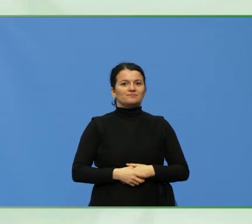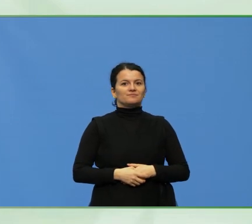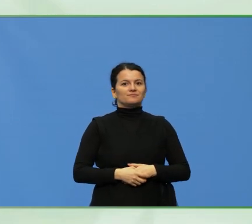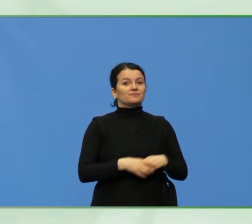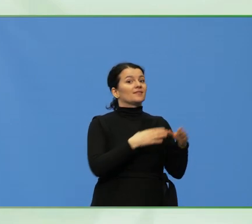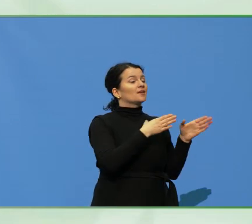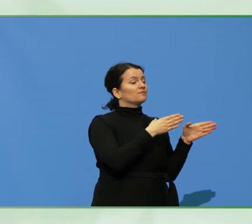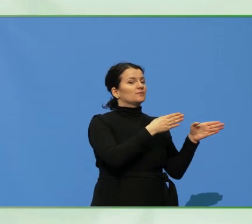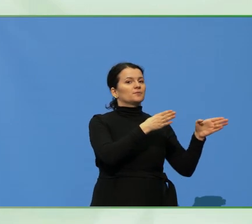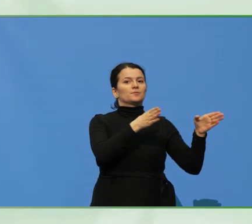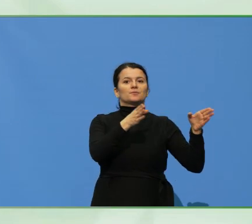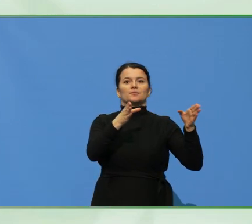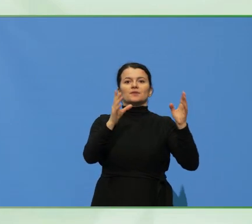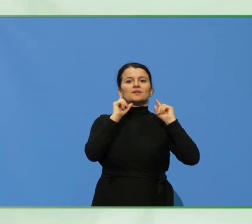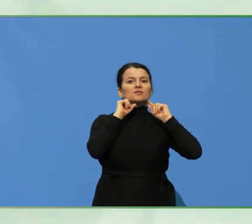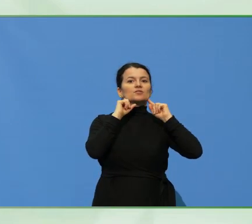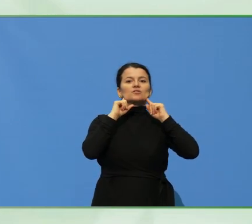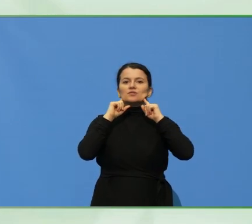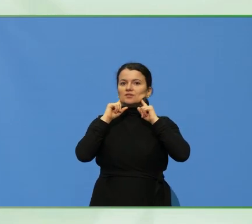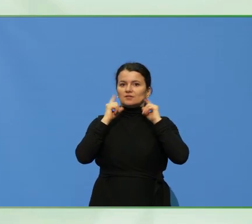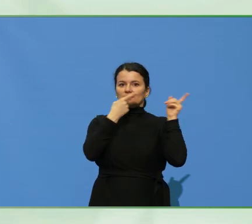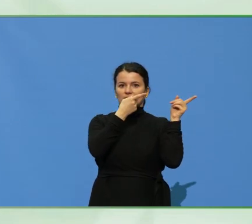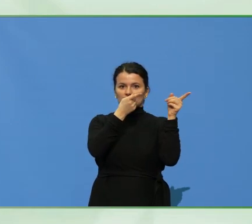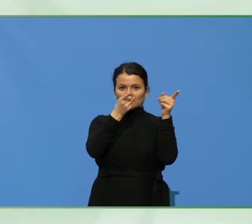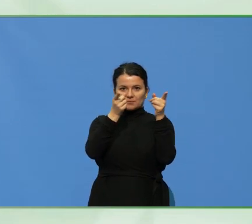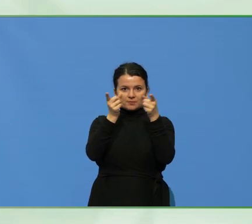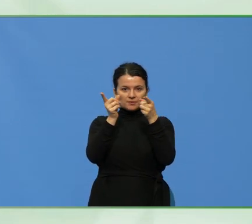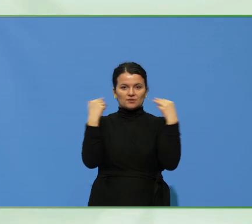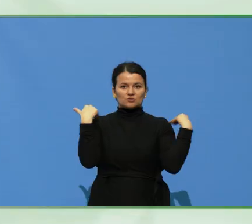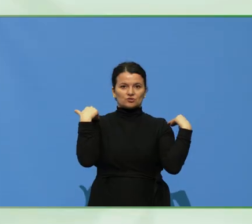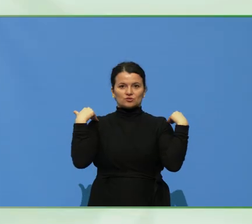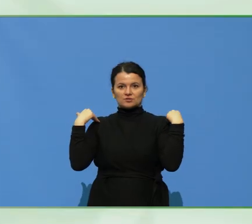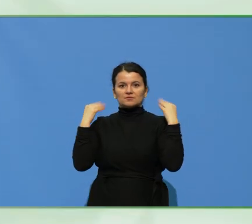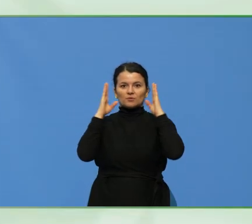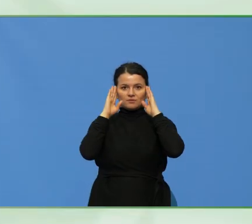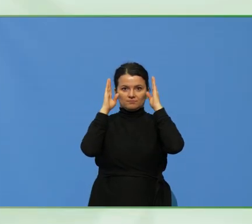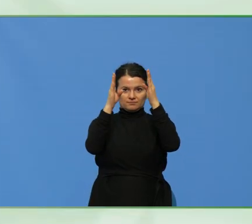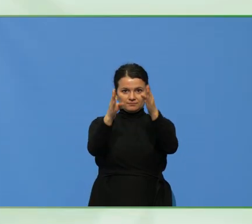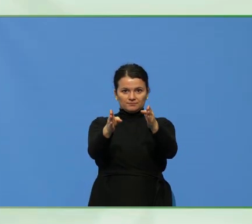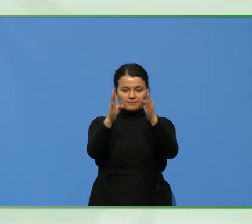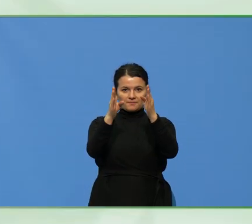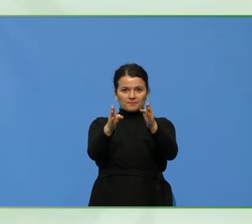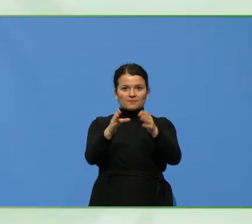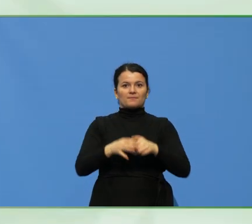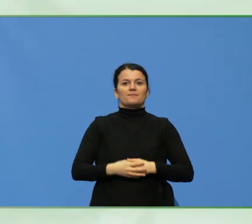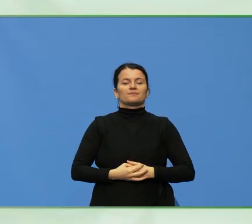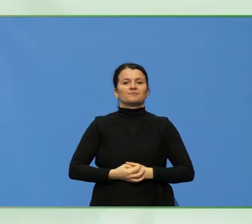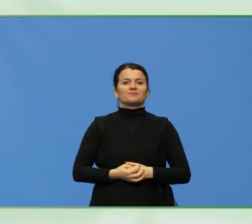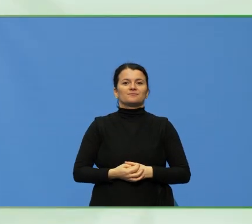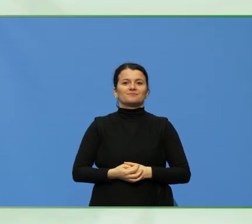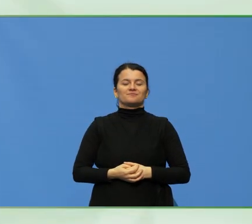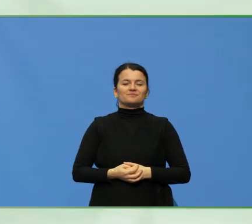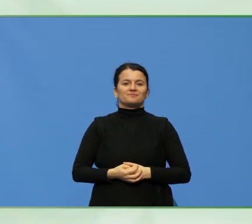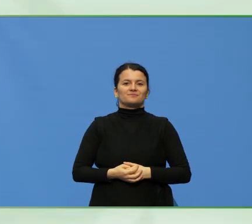Coming back so that the chin and face, shoulders and chest are pointed forward. We're now going to come into a